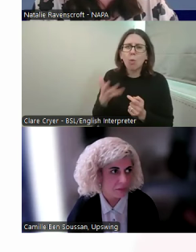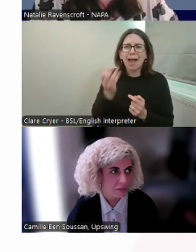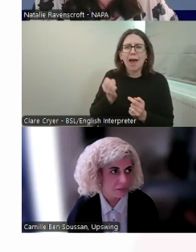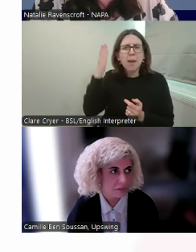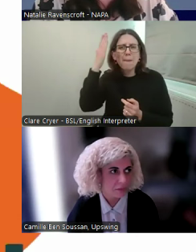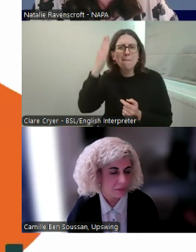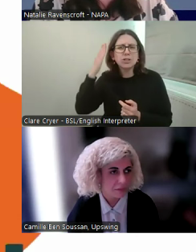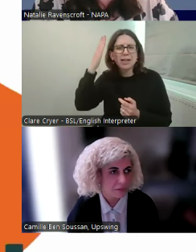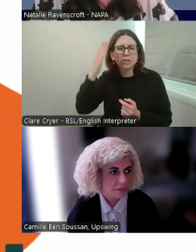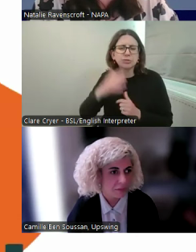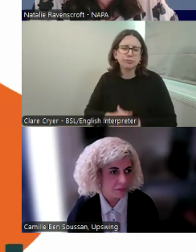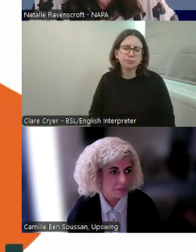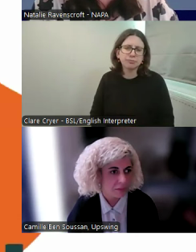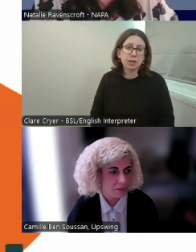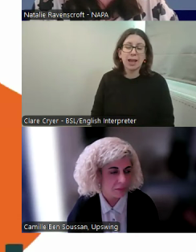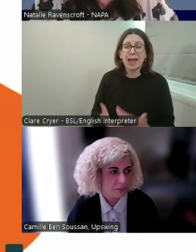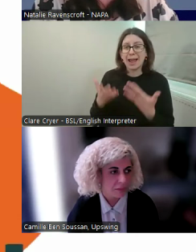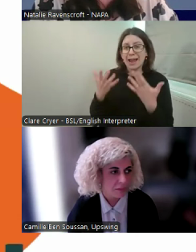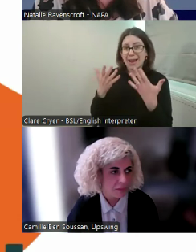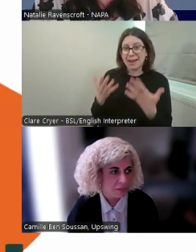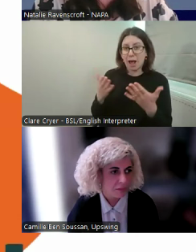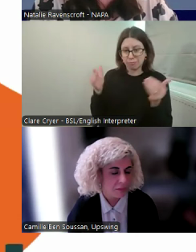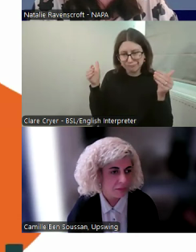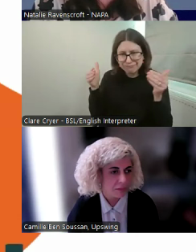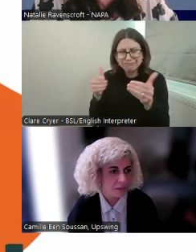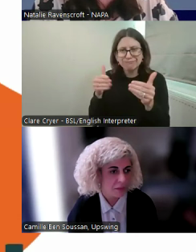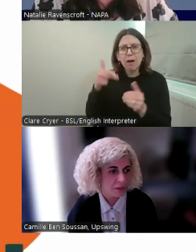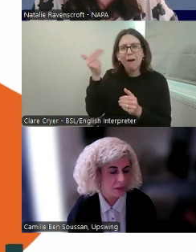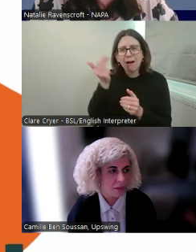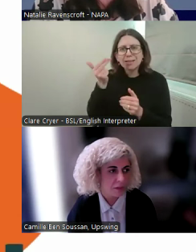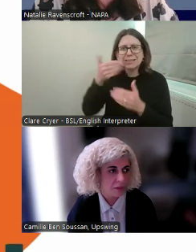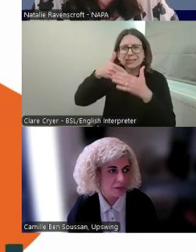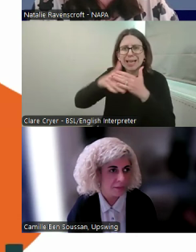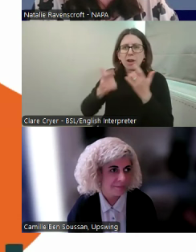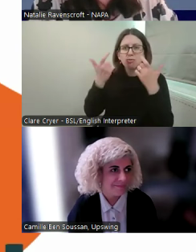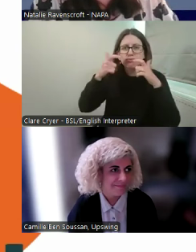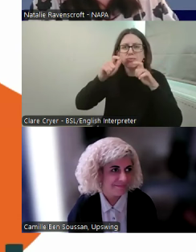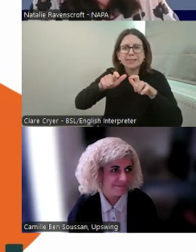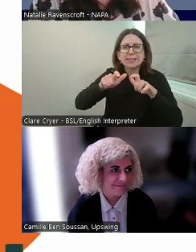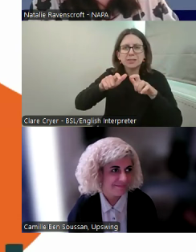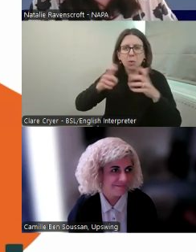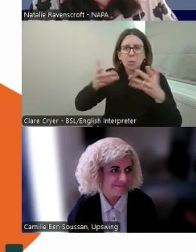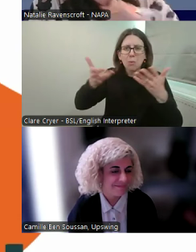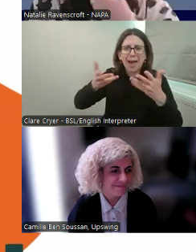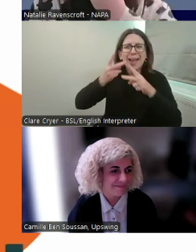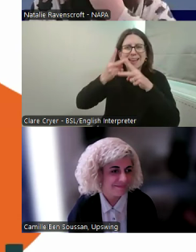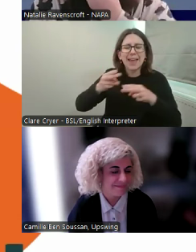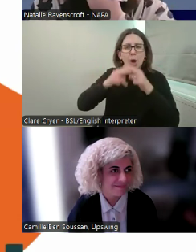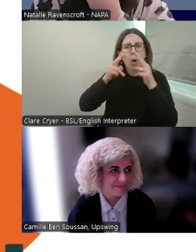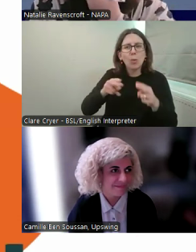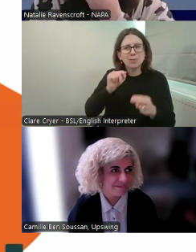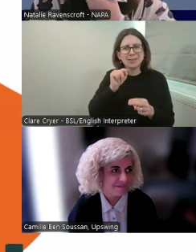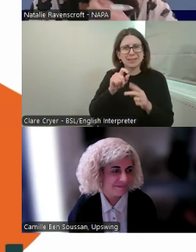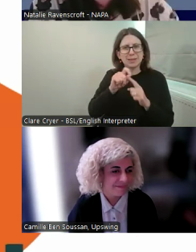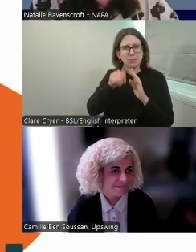So now I'm going to hone into our artist residencies in care homes project. With the support of Paul